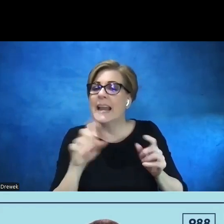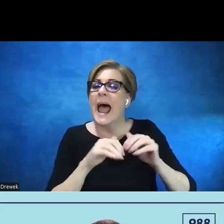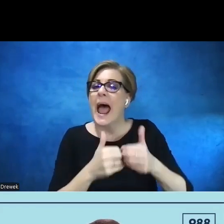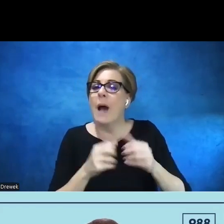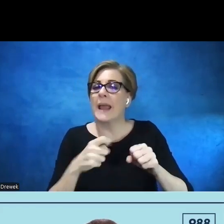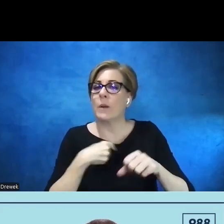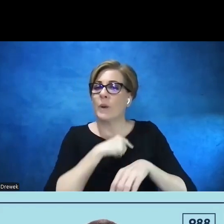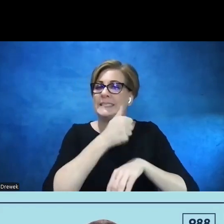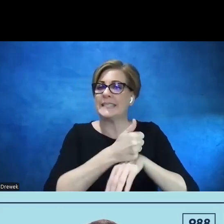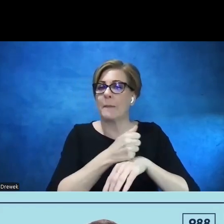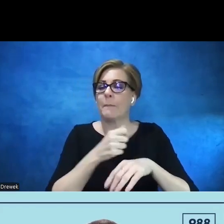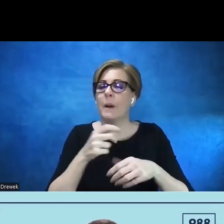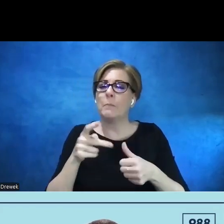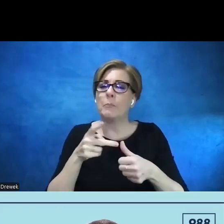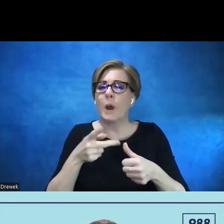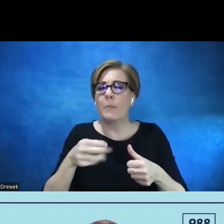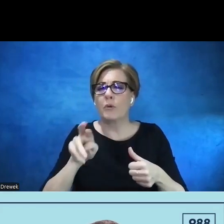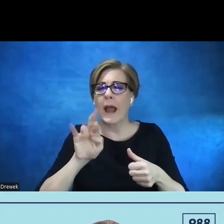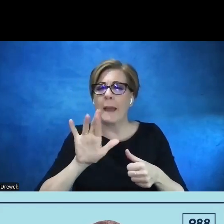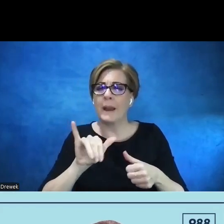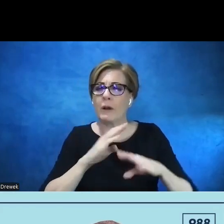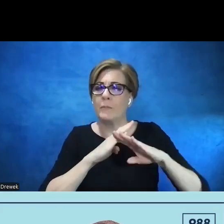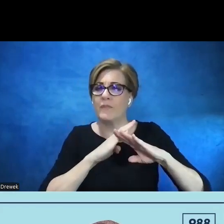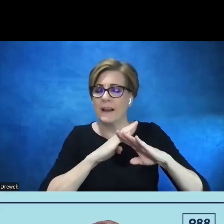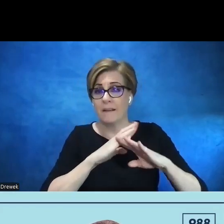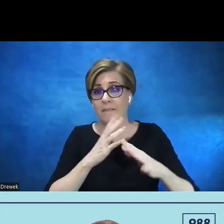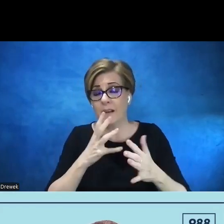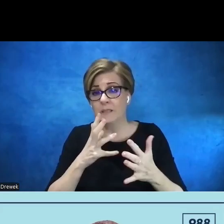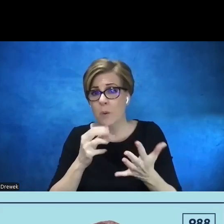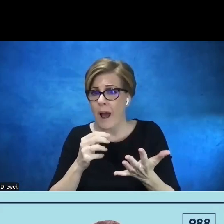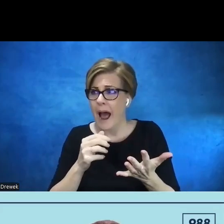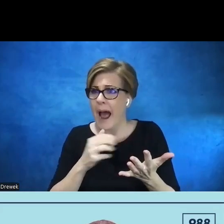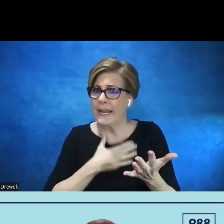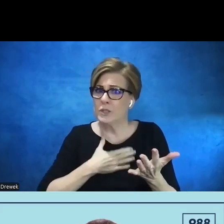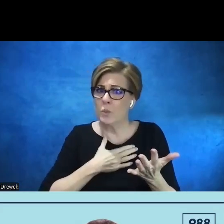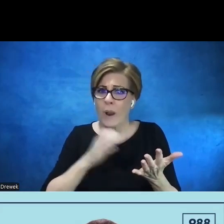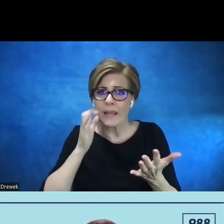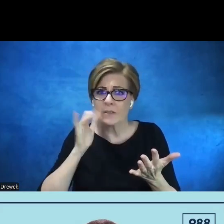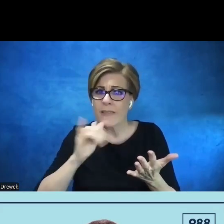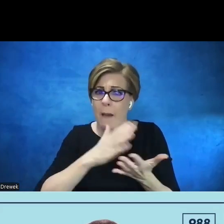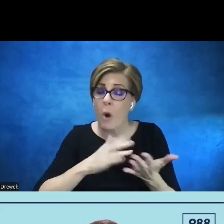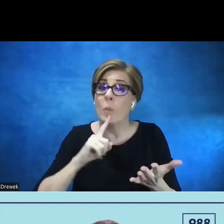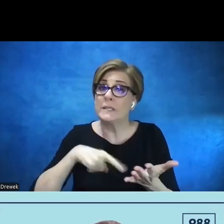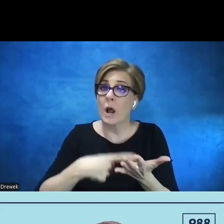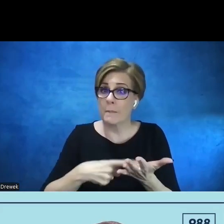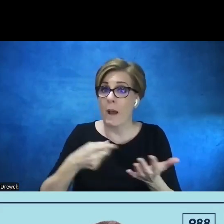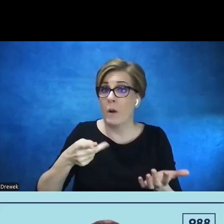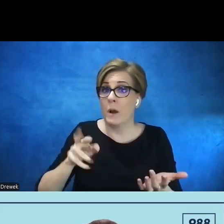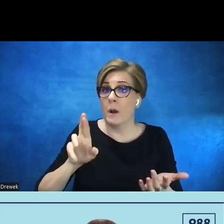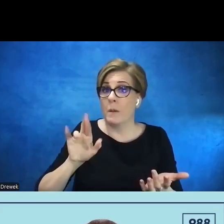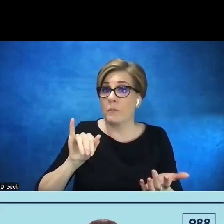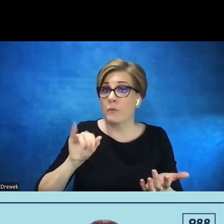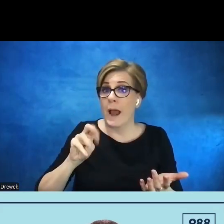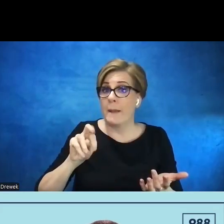I really enjoyed listening to that part of how important it is, because we talk about primary prevention, but then when we look at